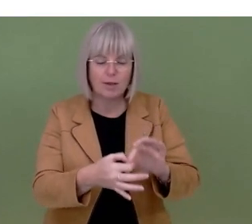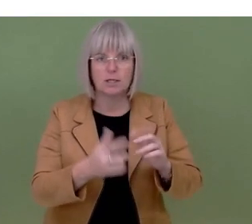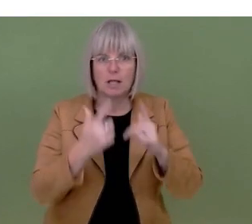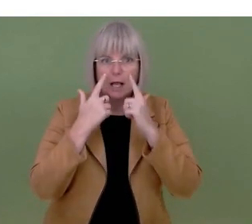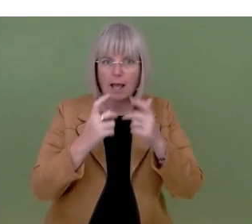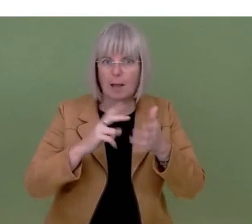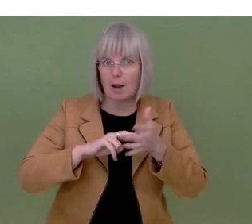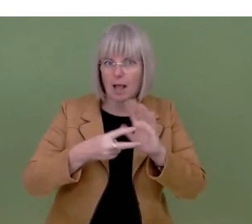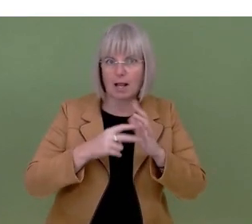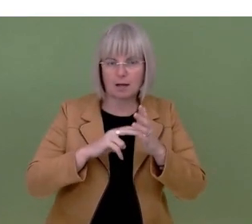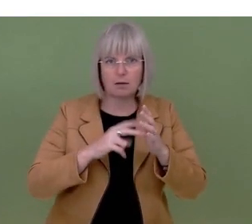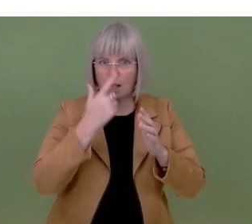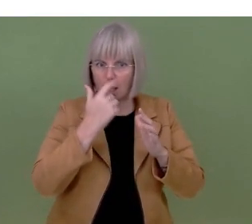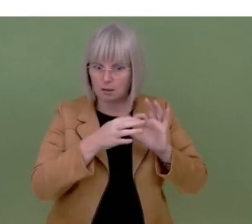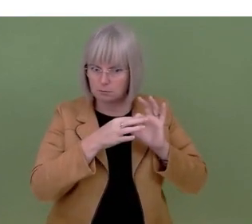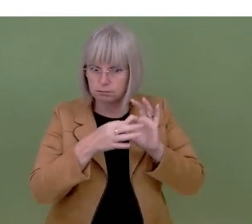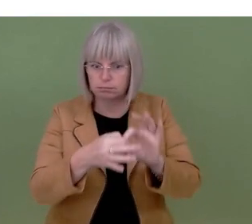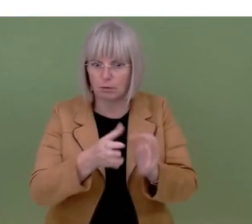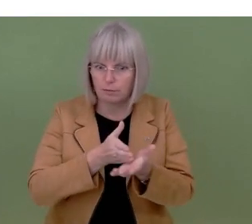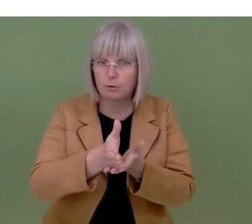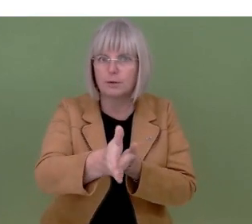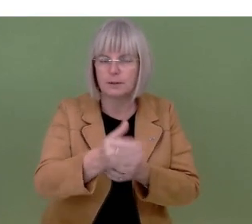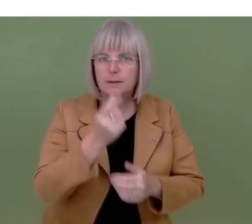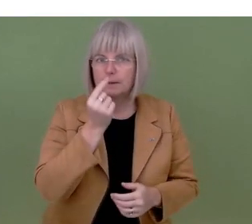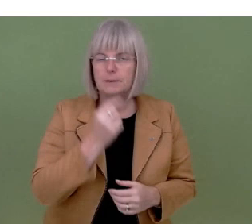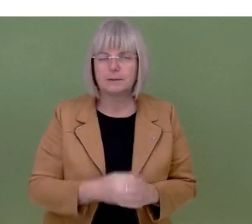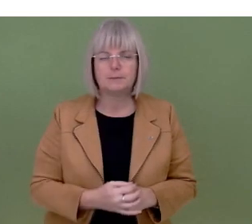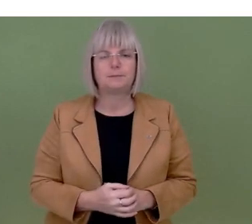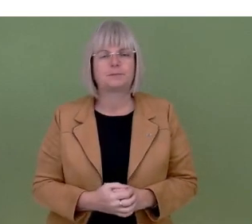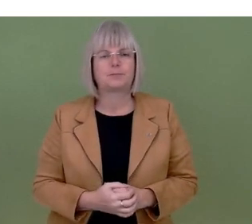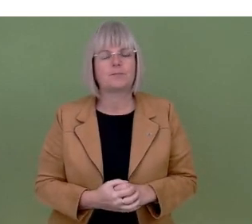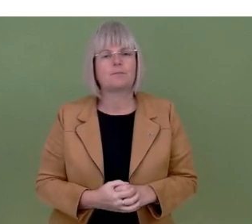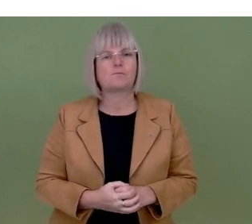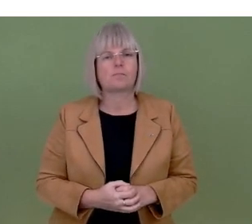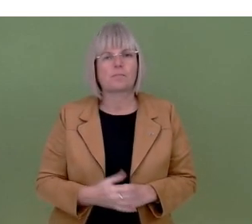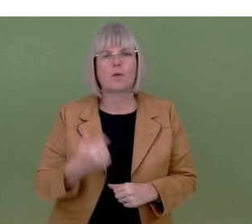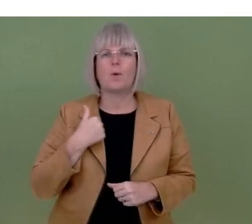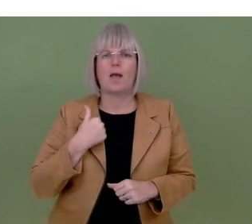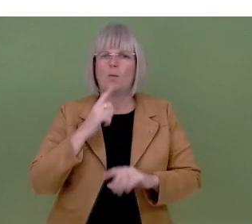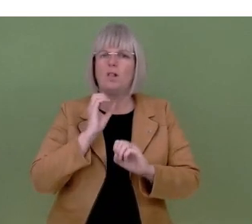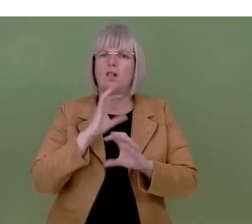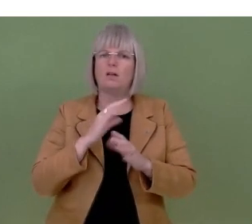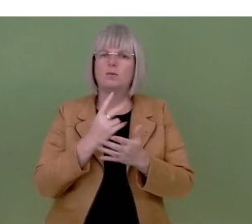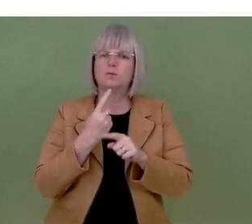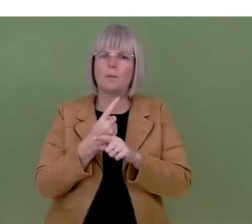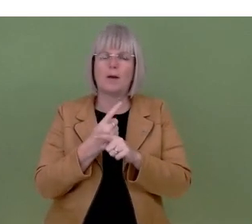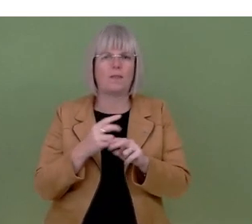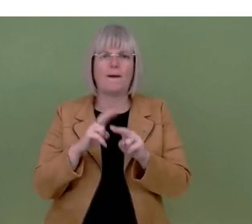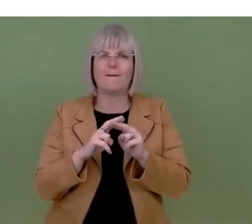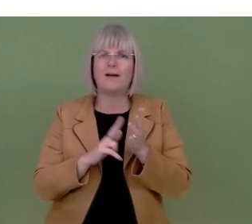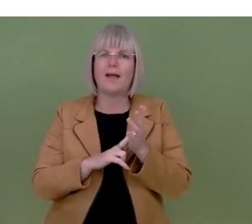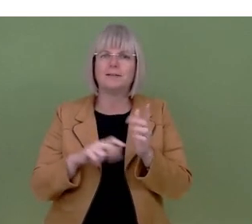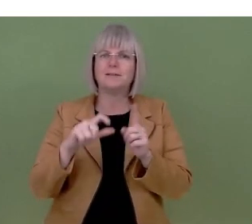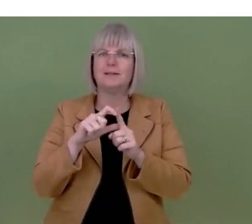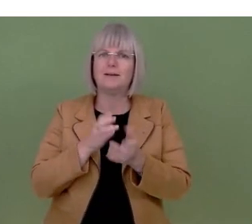their health. So I'm going to talk to you today about the FND pathway we developed. And for those of you who aren't